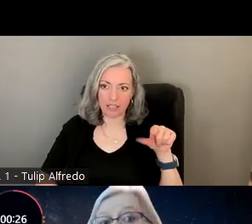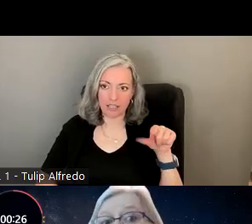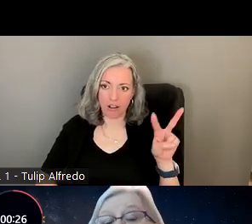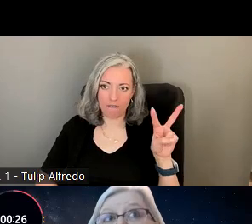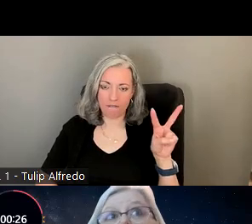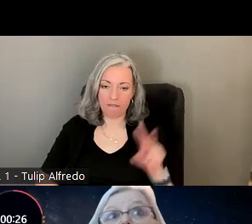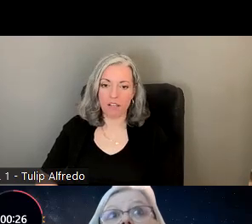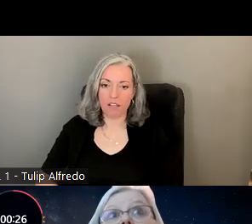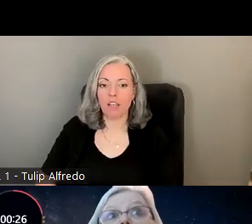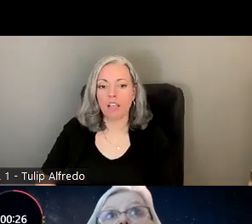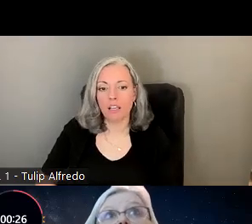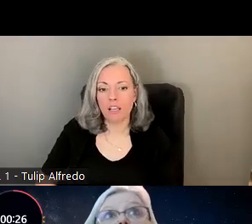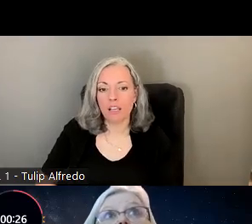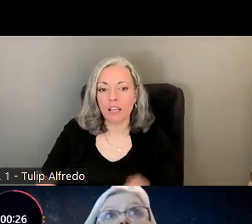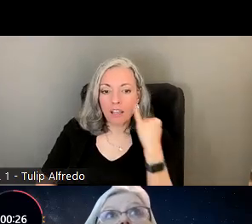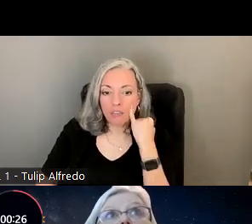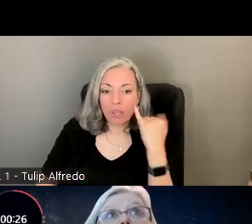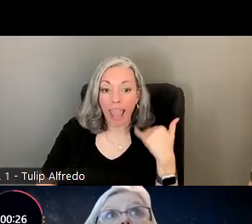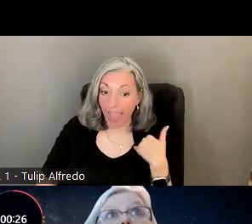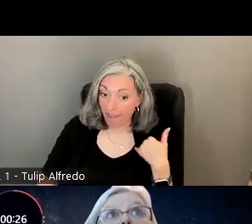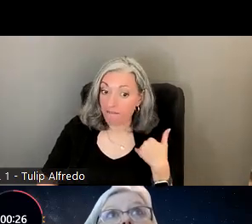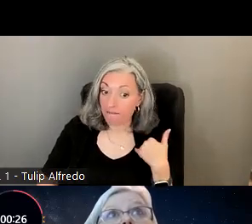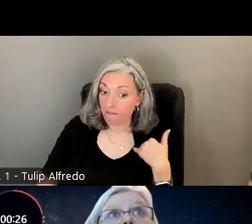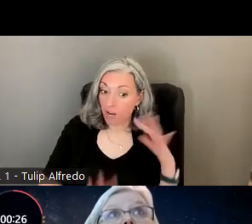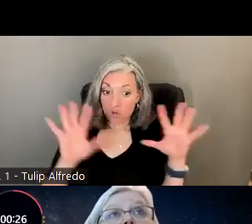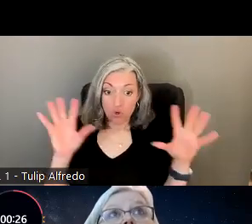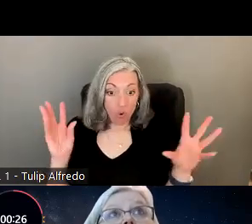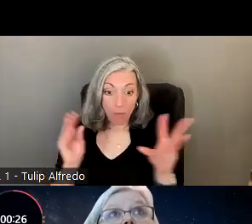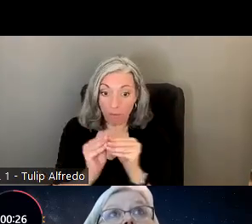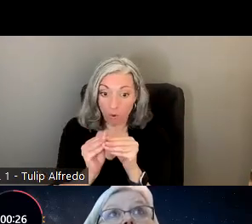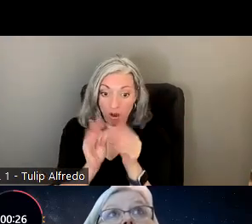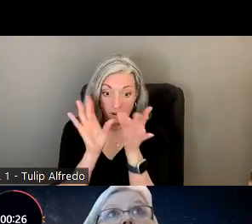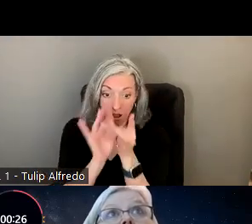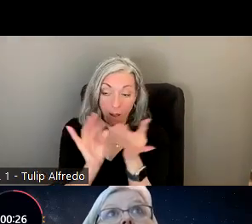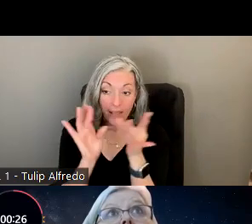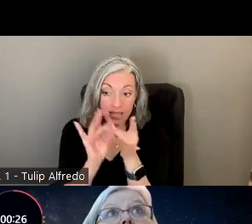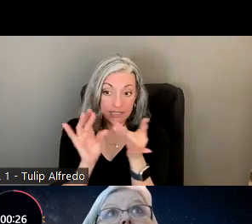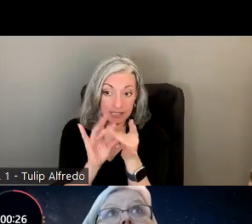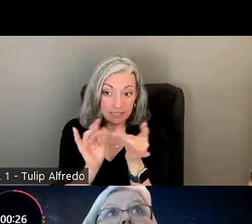aging.ca.gov. If we have no more comments,